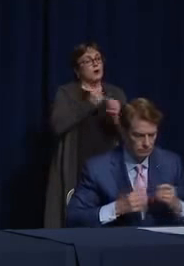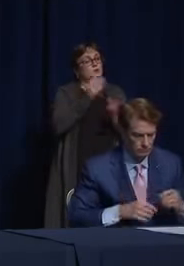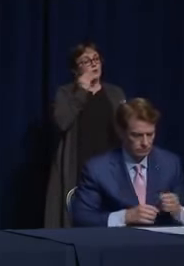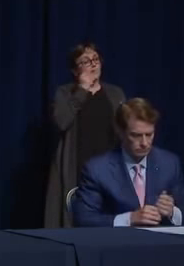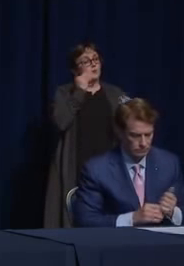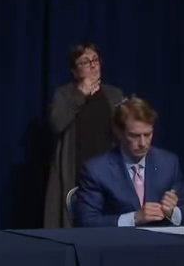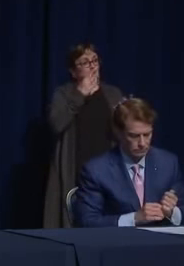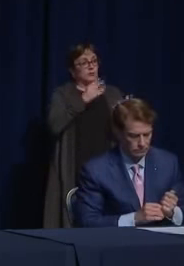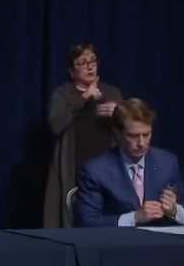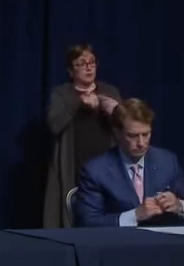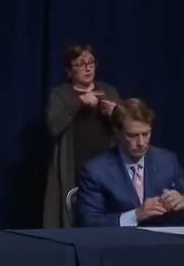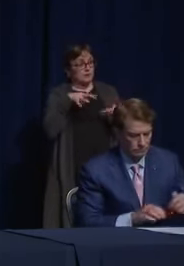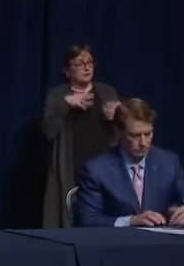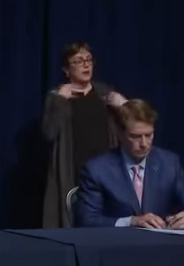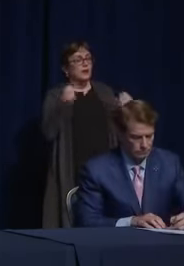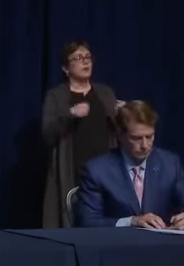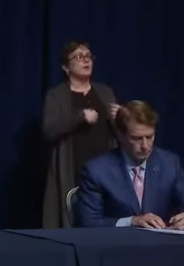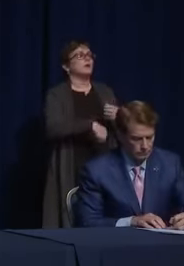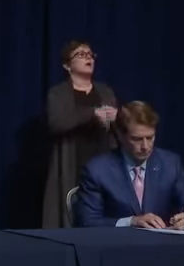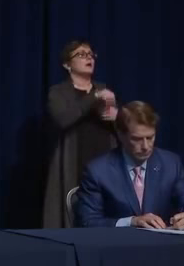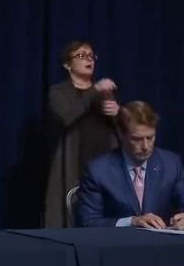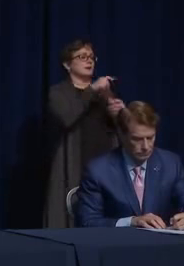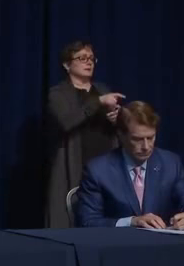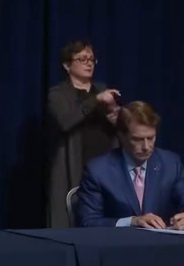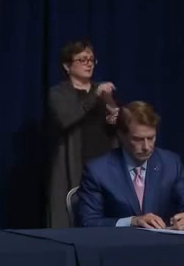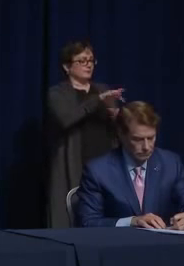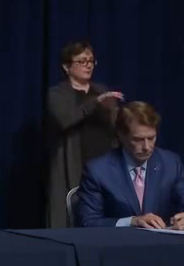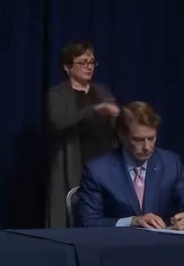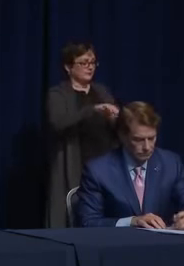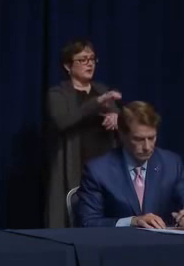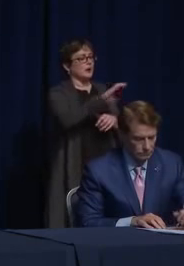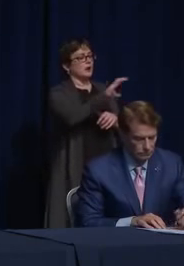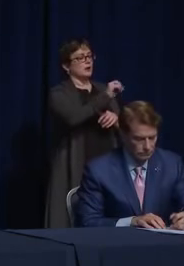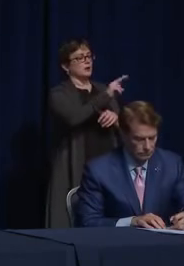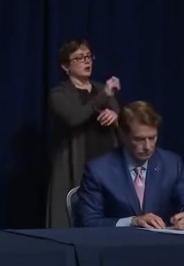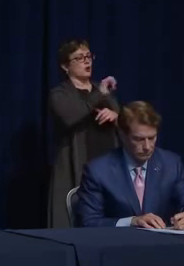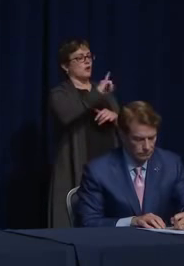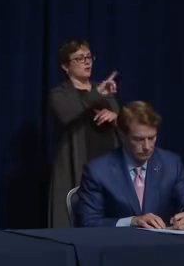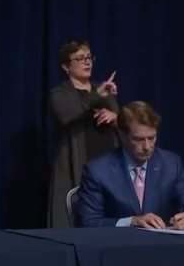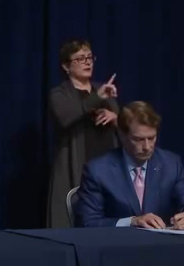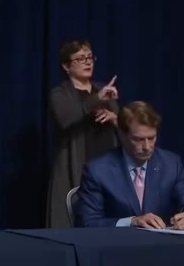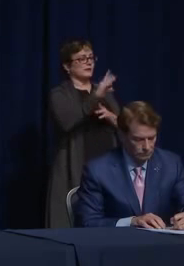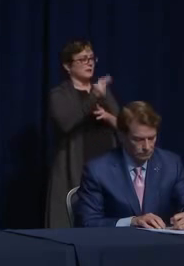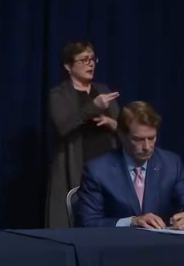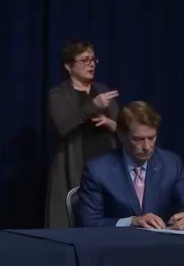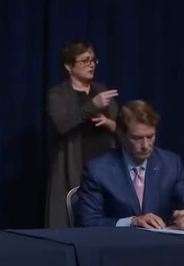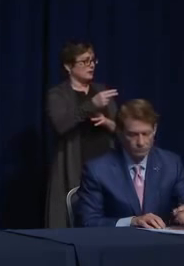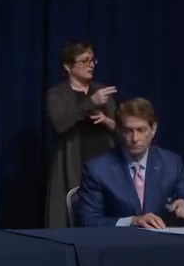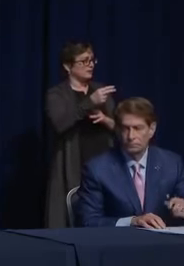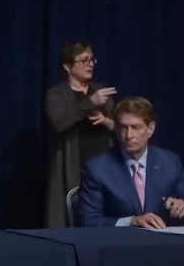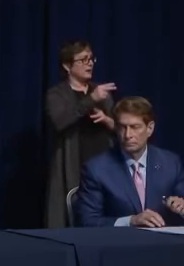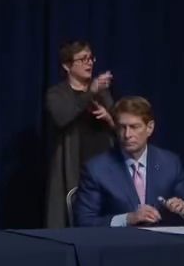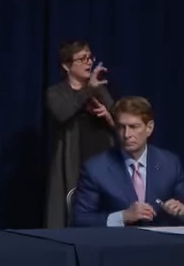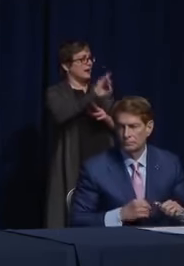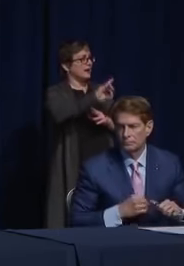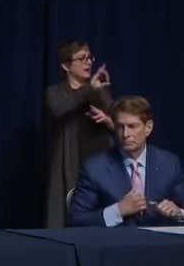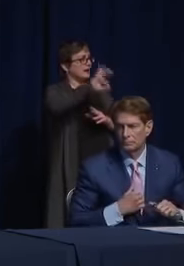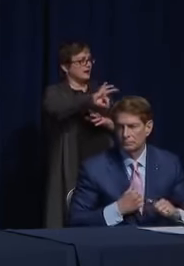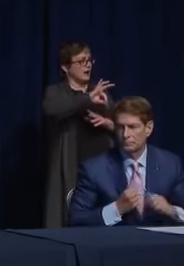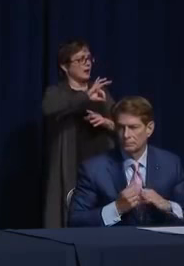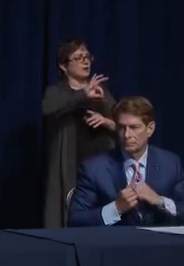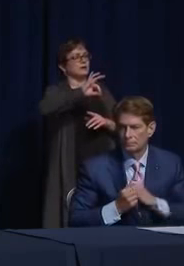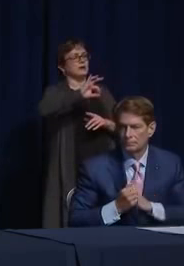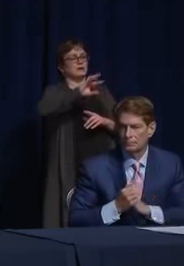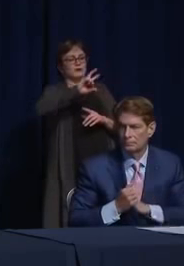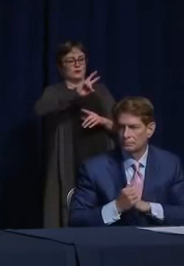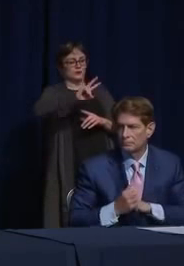COVID to 898-211. And if you need live assistance, text your zip code to 898-211. Again,